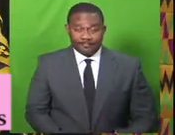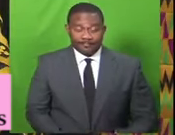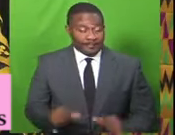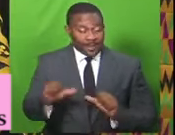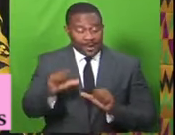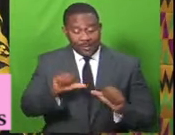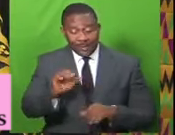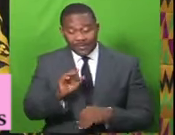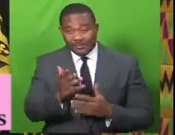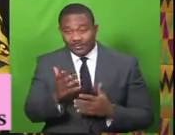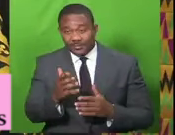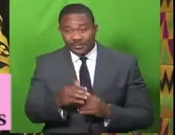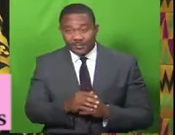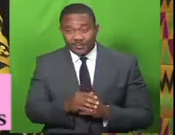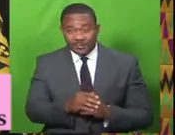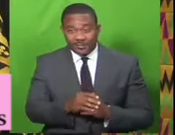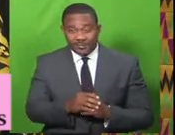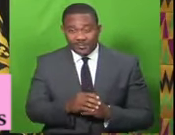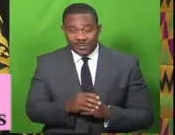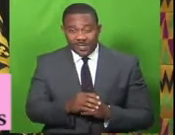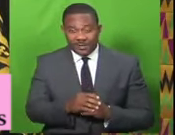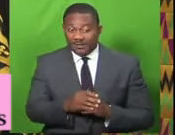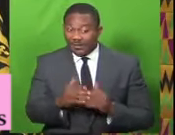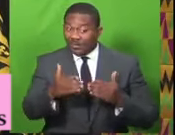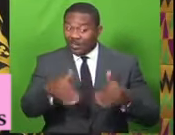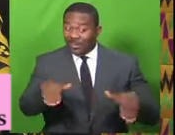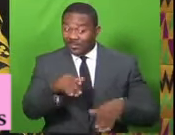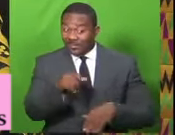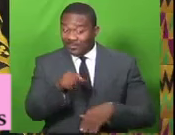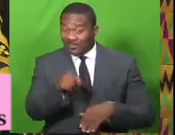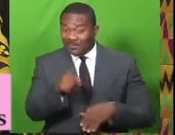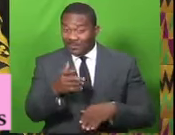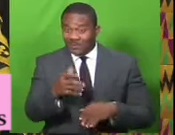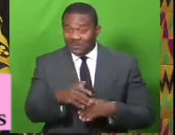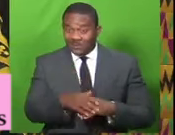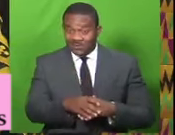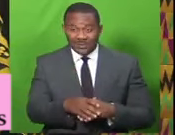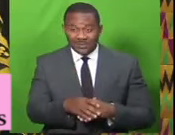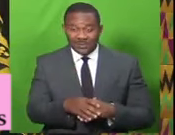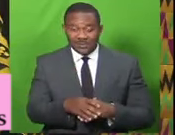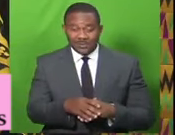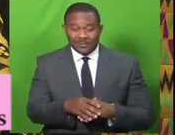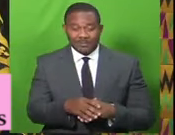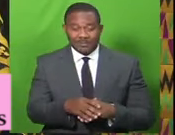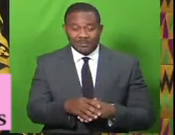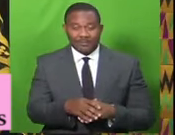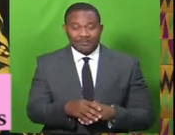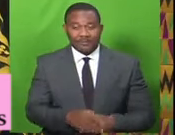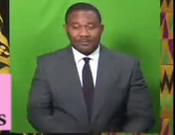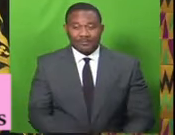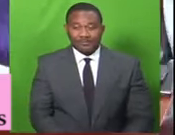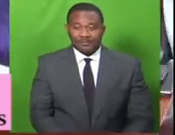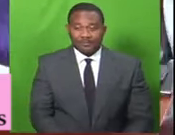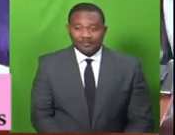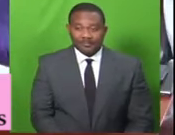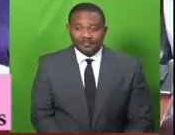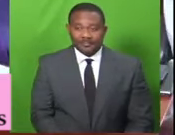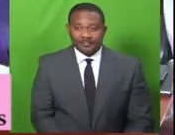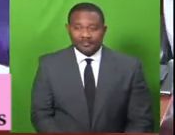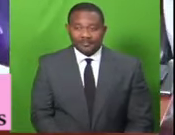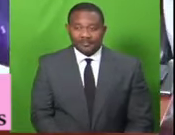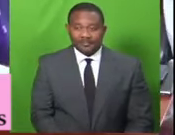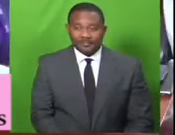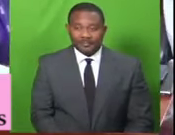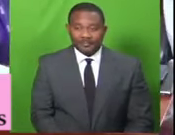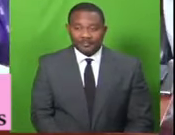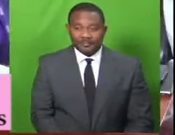regarding, I'm going to restrict you, the adjournment of the House? In other